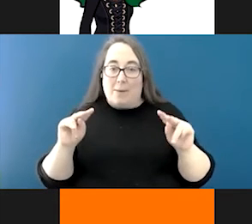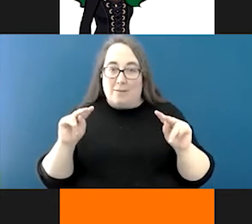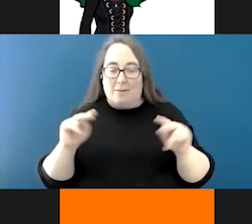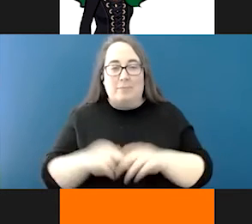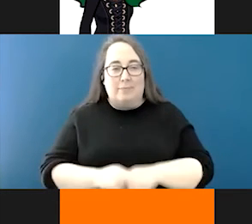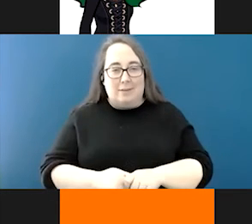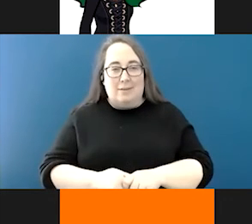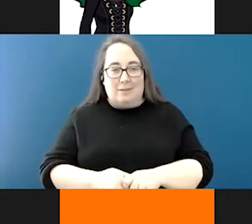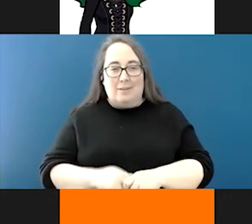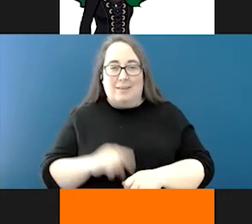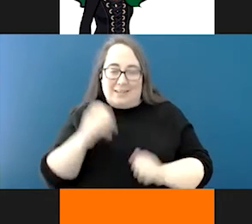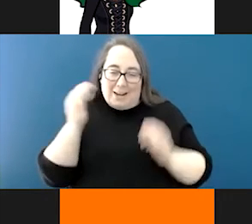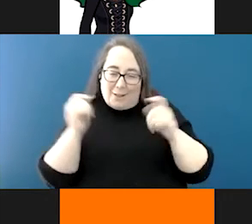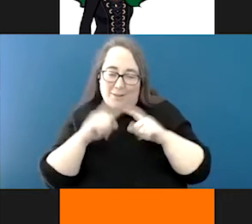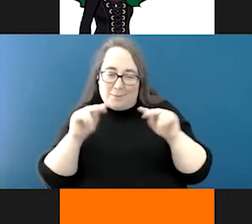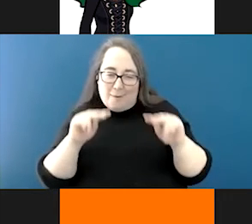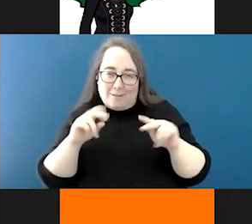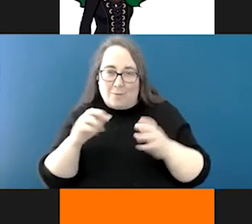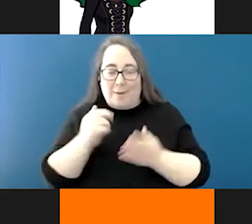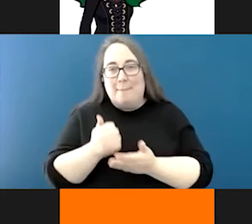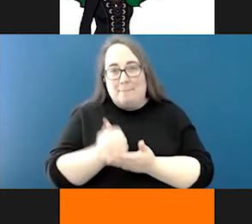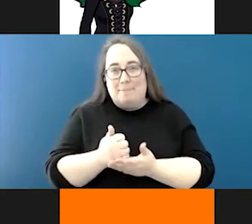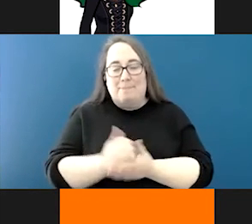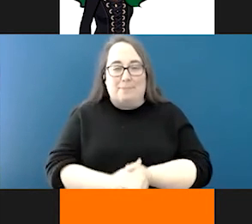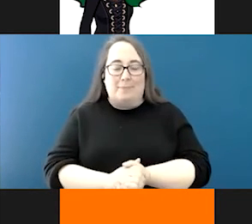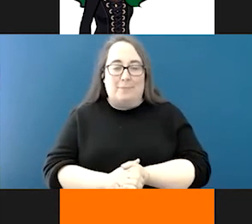definitely need adult supervision or help with this step.